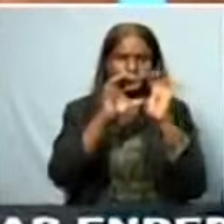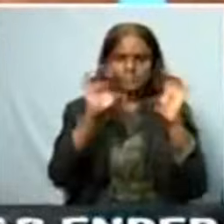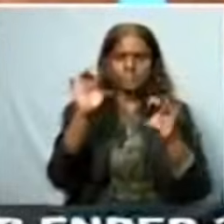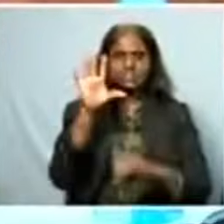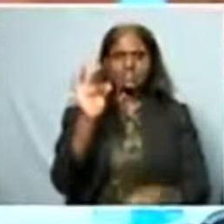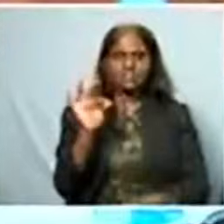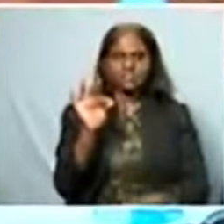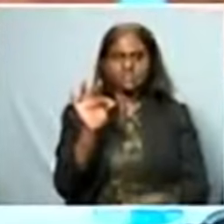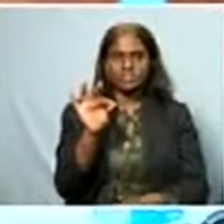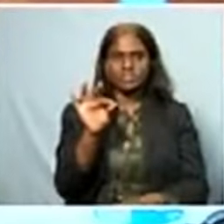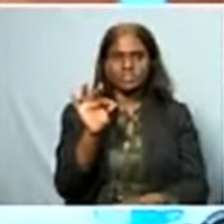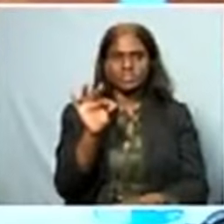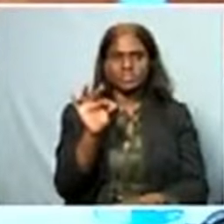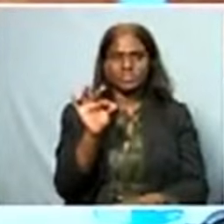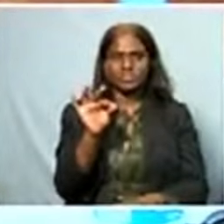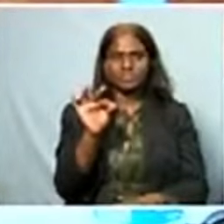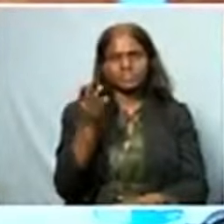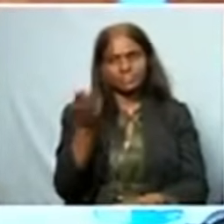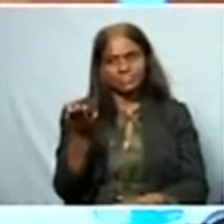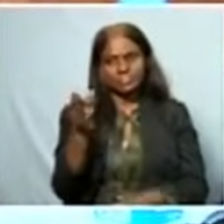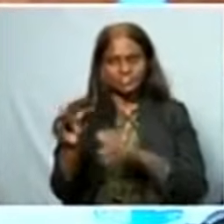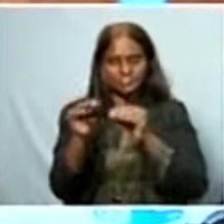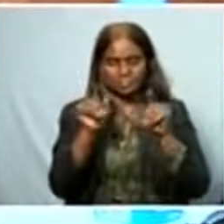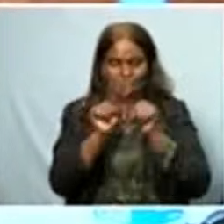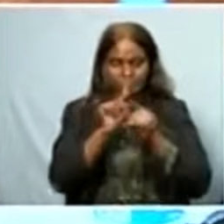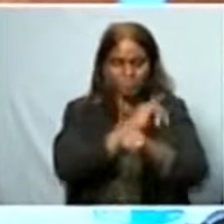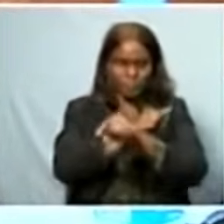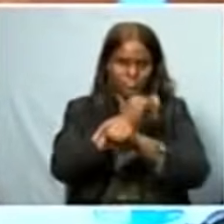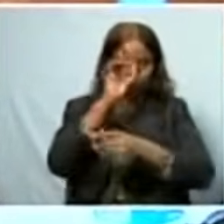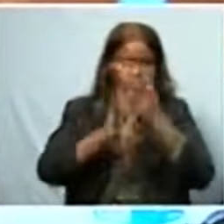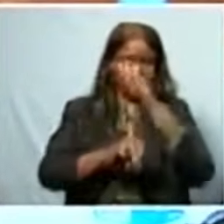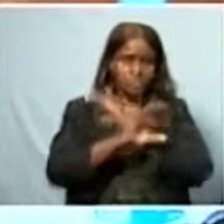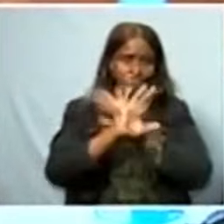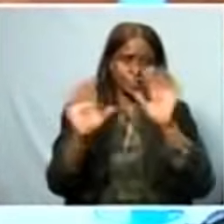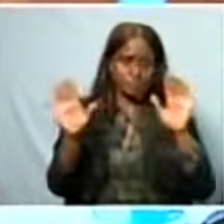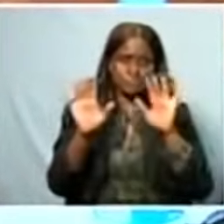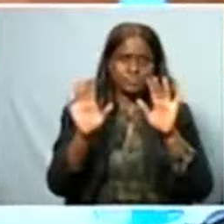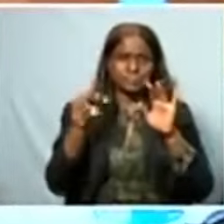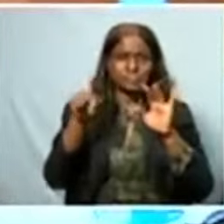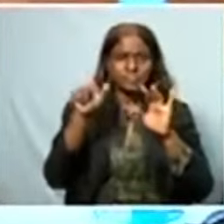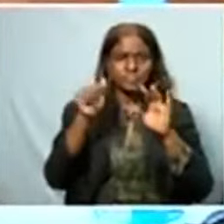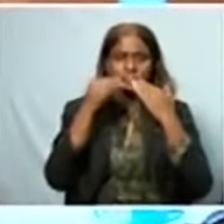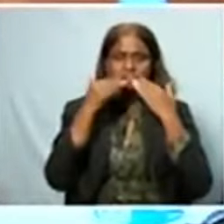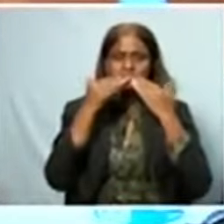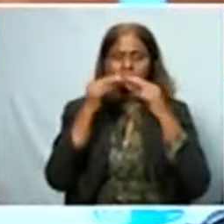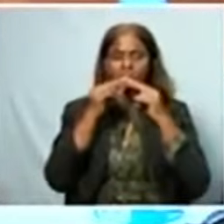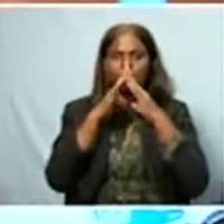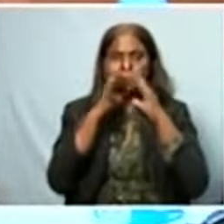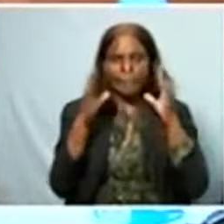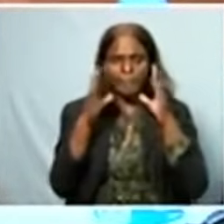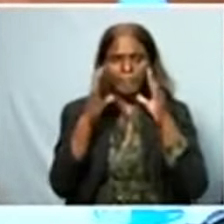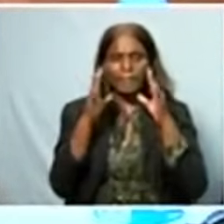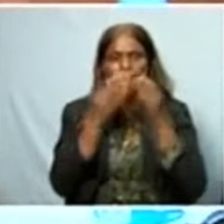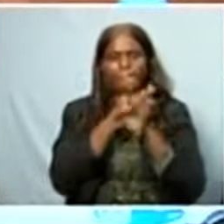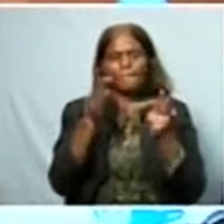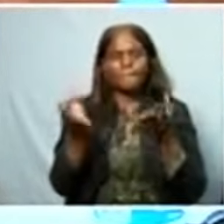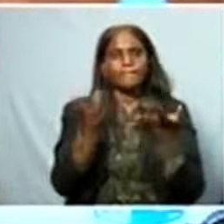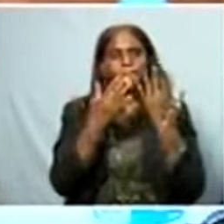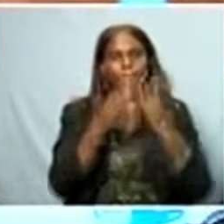9. We stand adjourned and immunity has been lifted. PS, thank you so much. We are free to